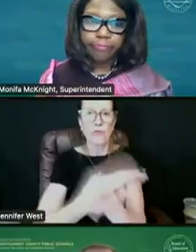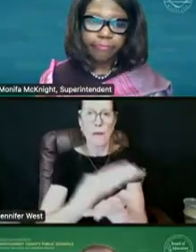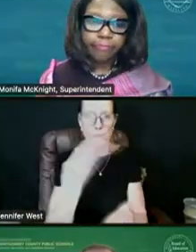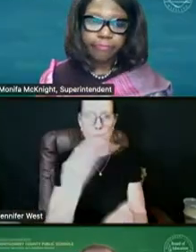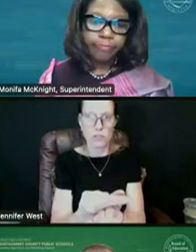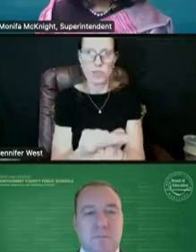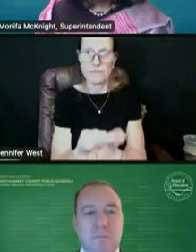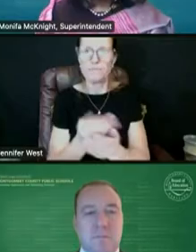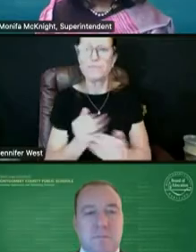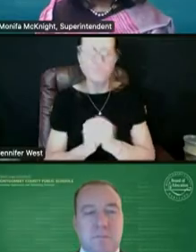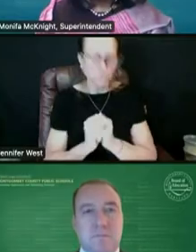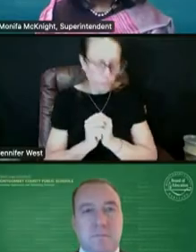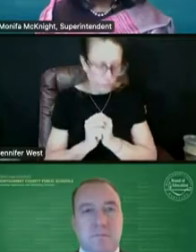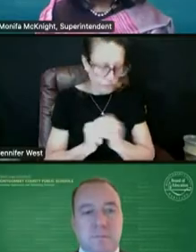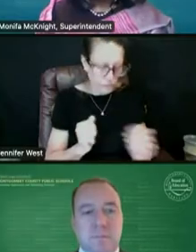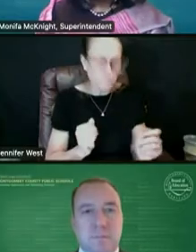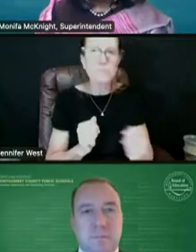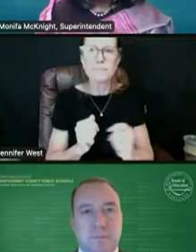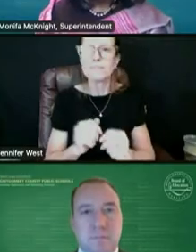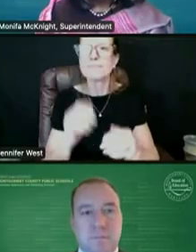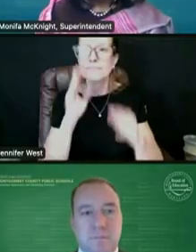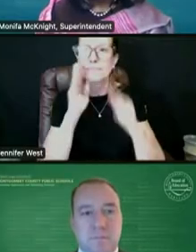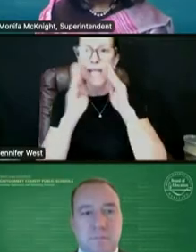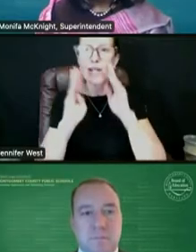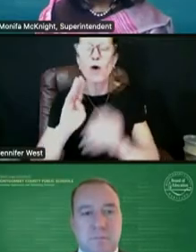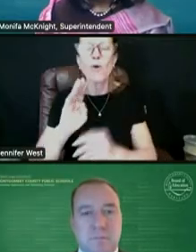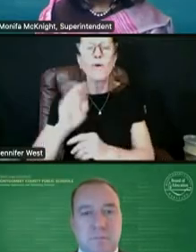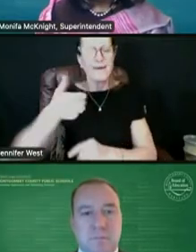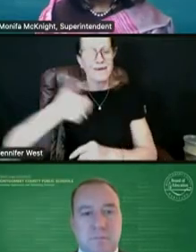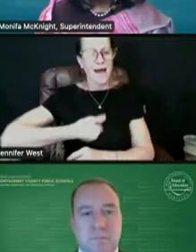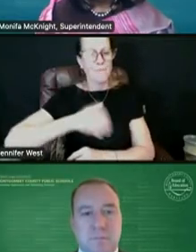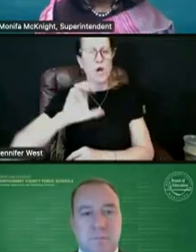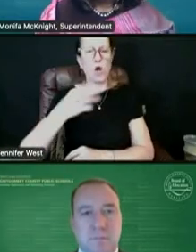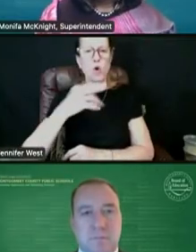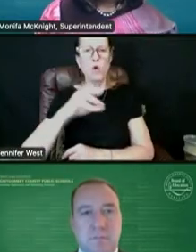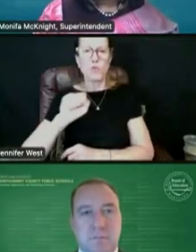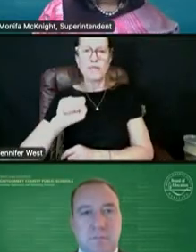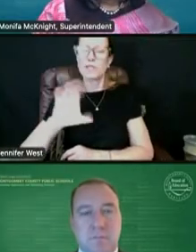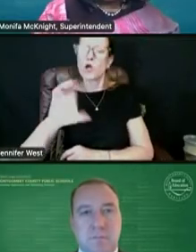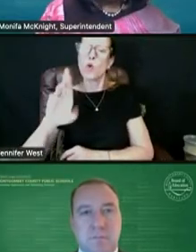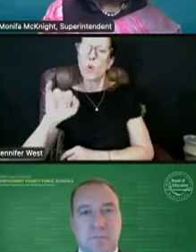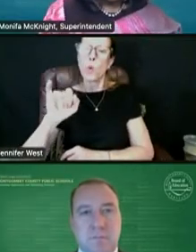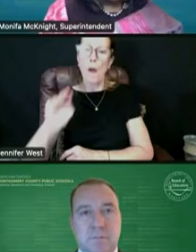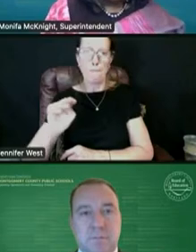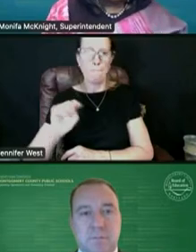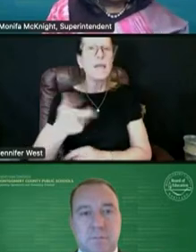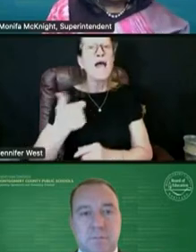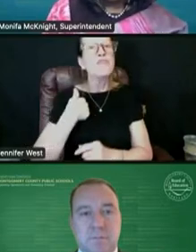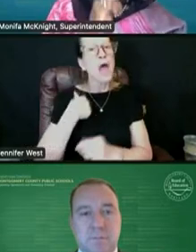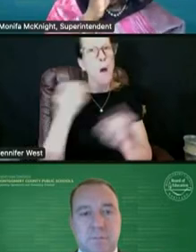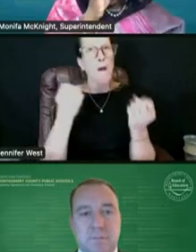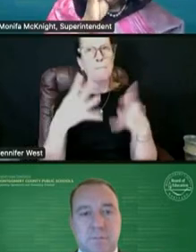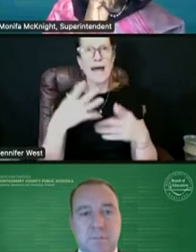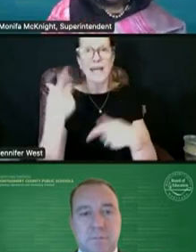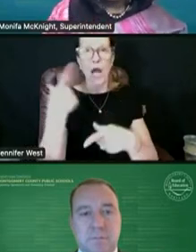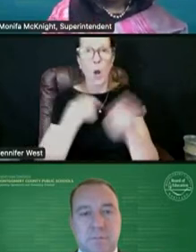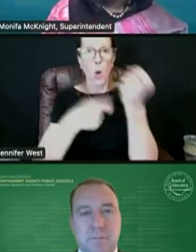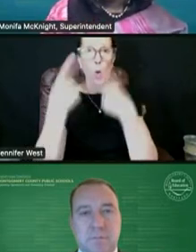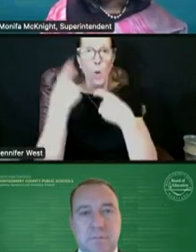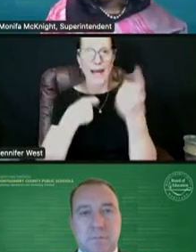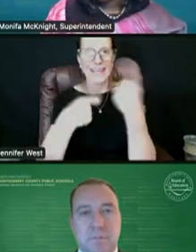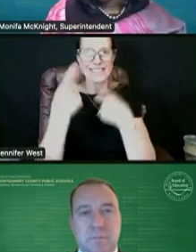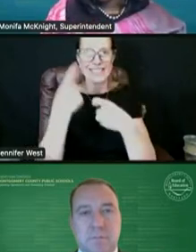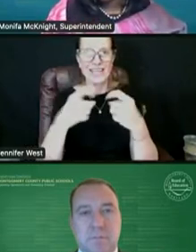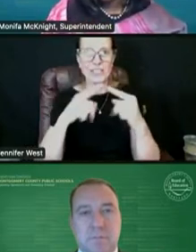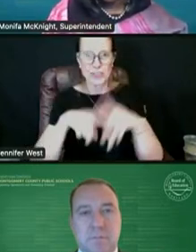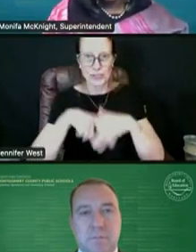So hello, everybody. This is Chris. There are questions coming in, quite a few in the Q&A, and